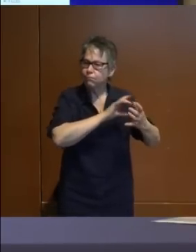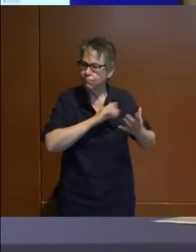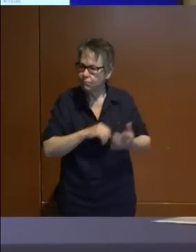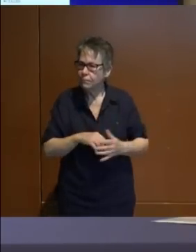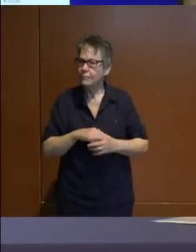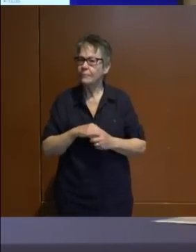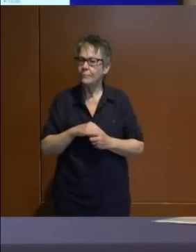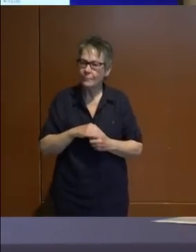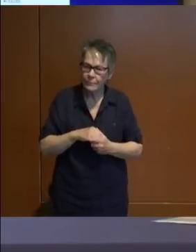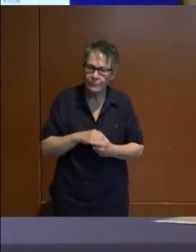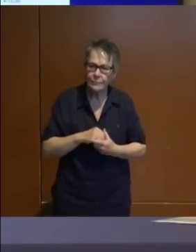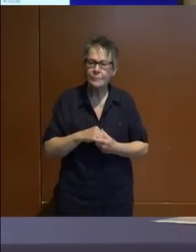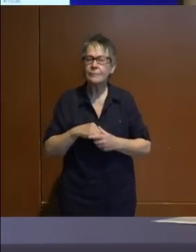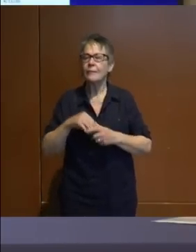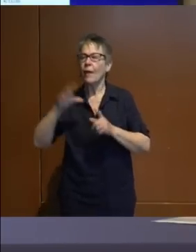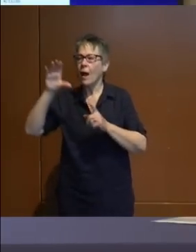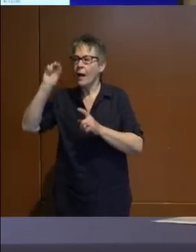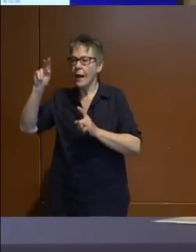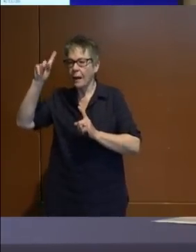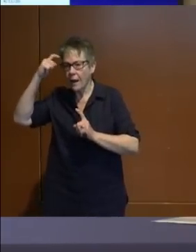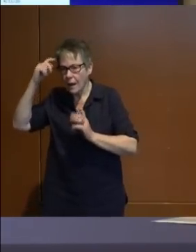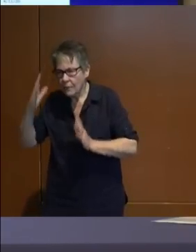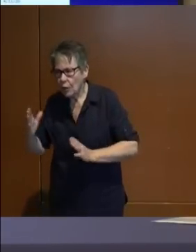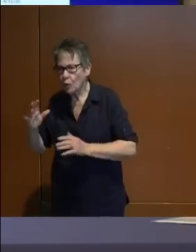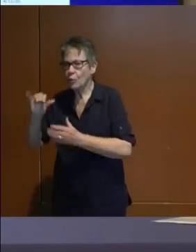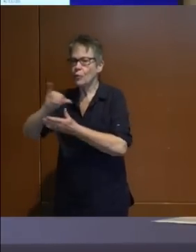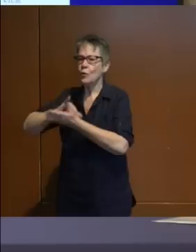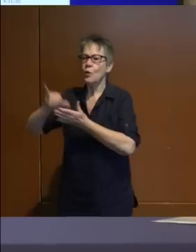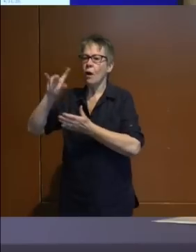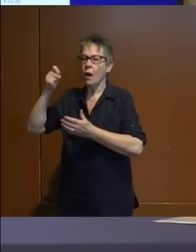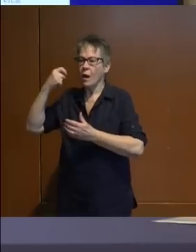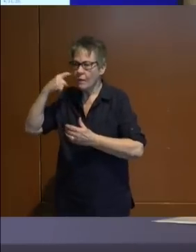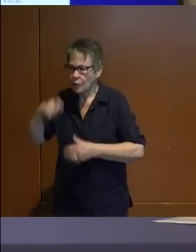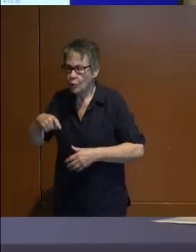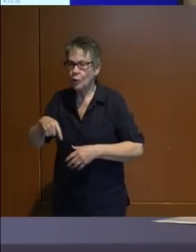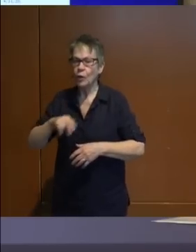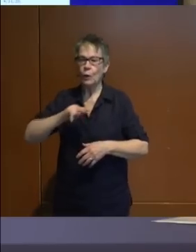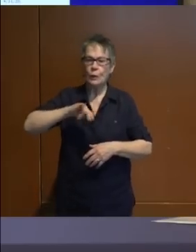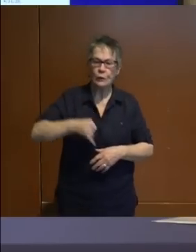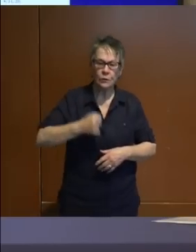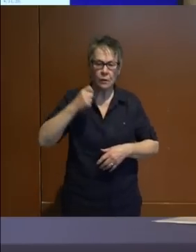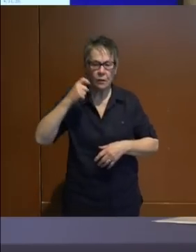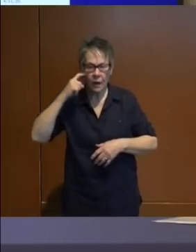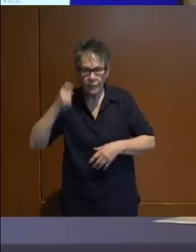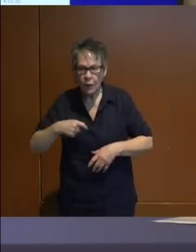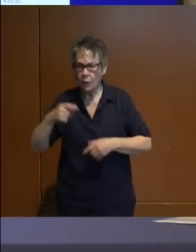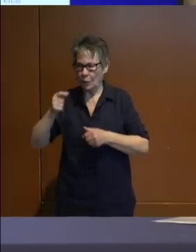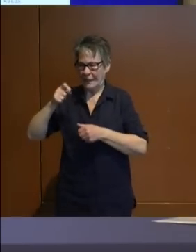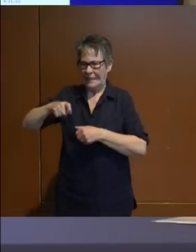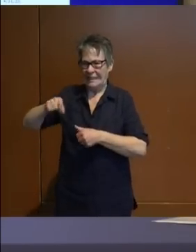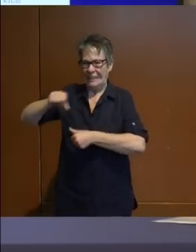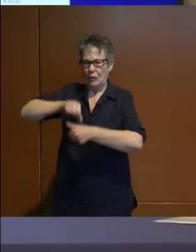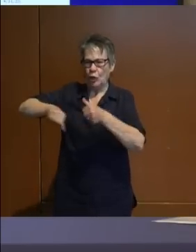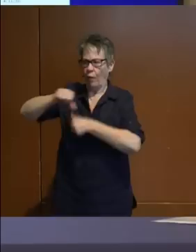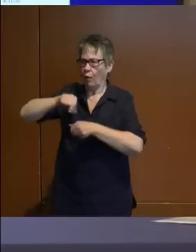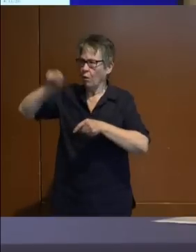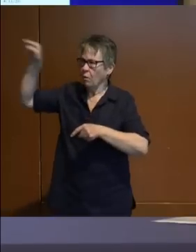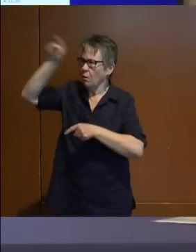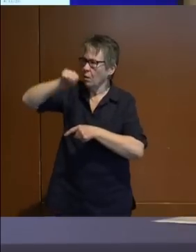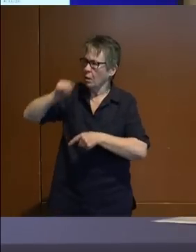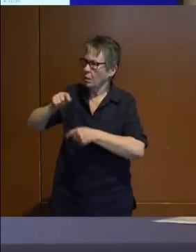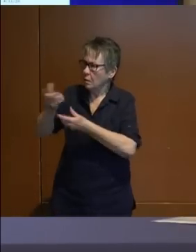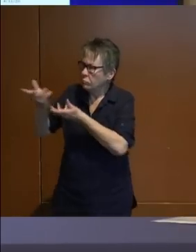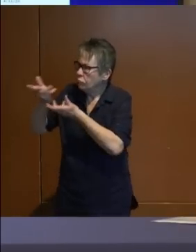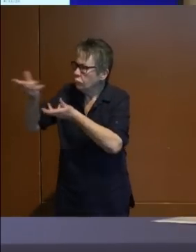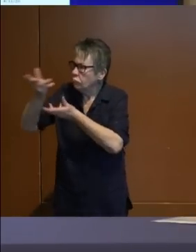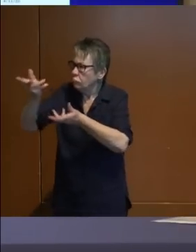lot. We need them, and they need us. And they are the administration. It's the same reason, by the way,